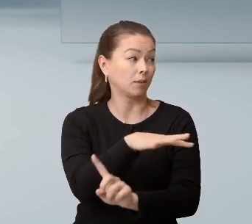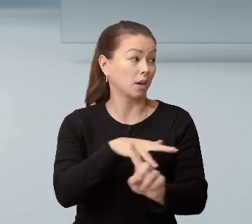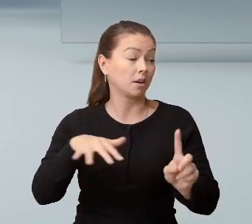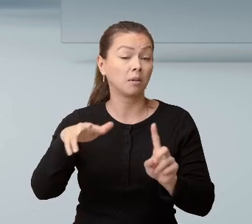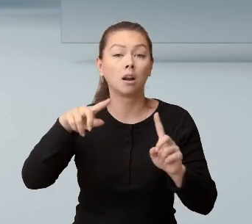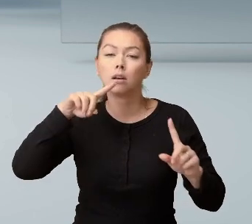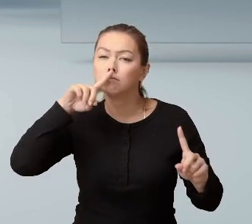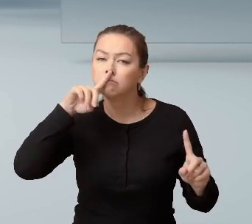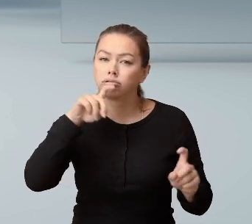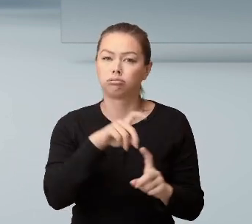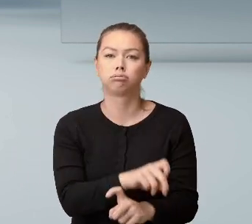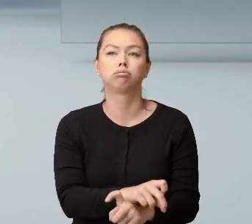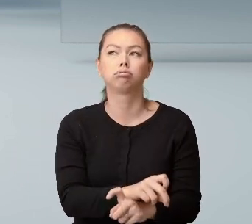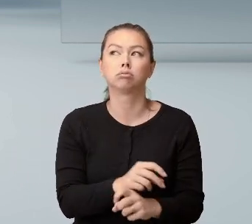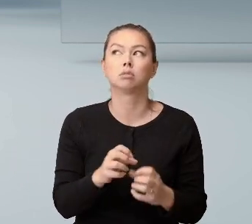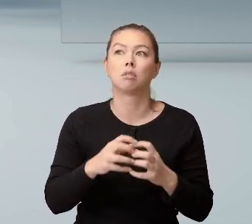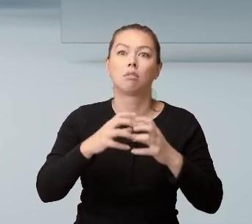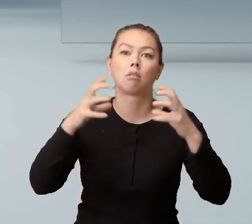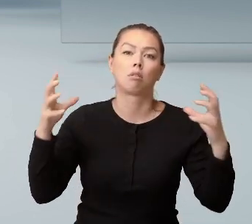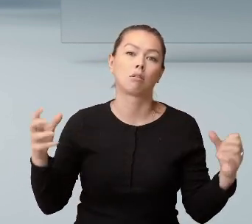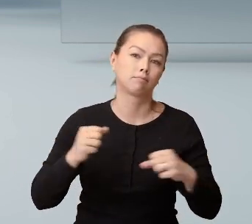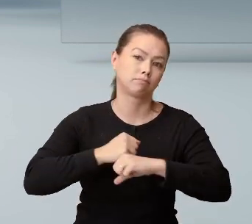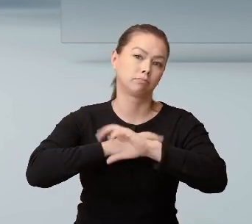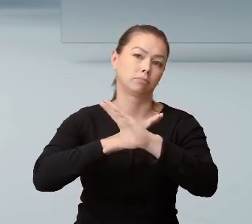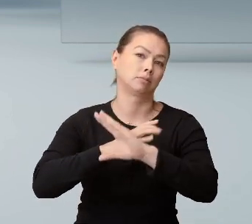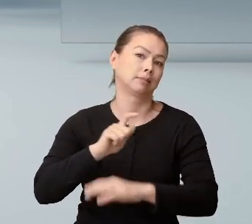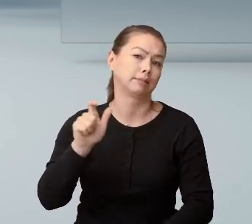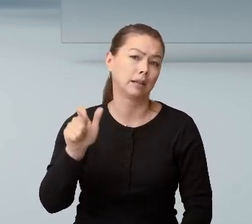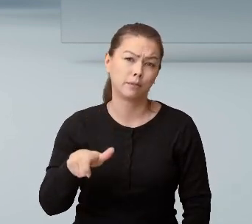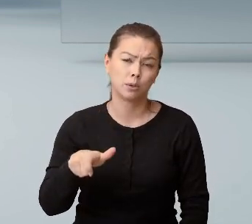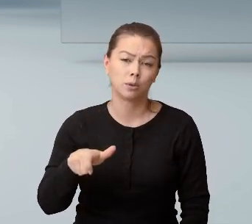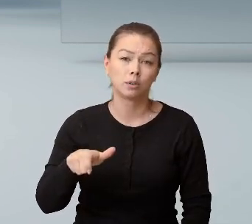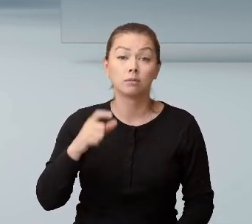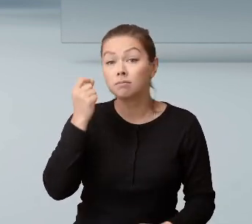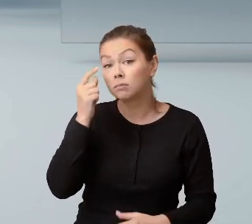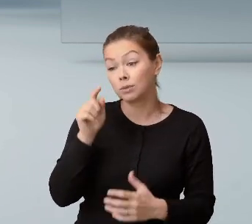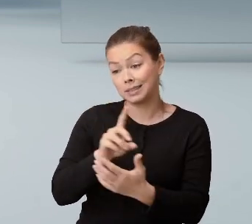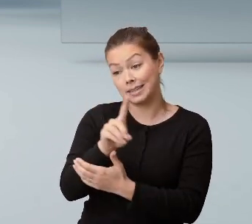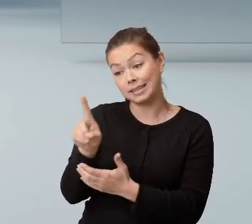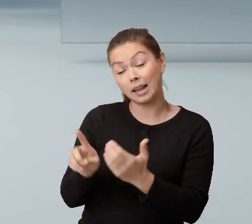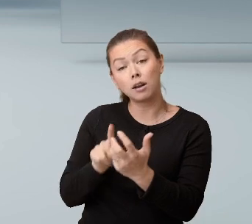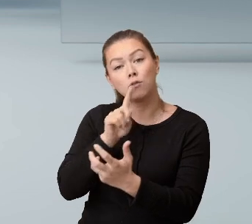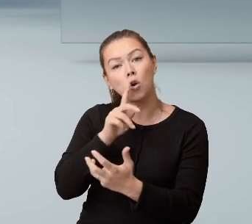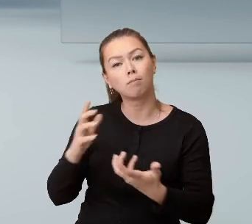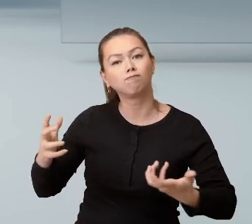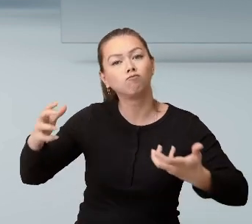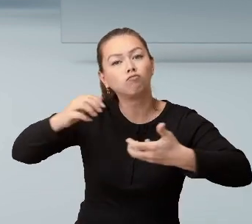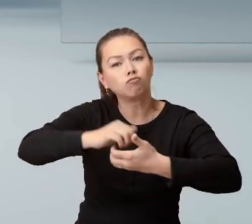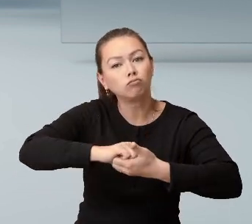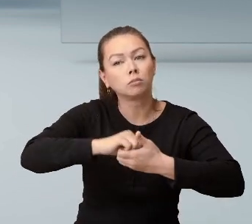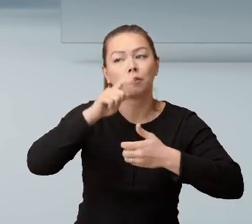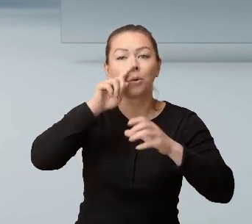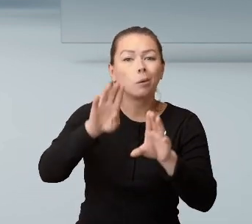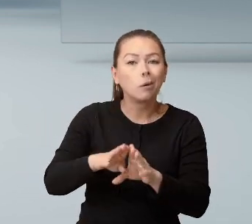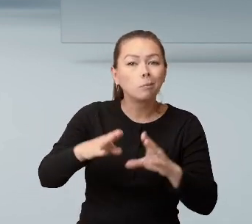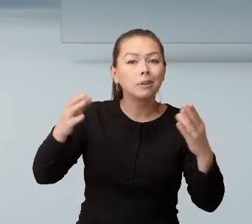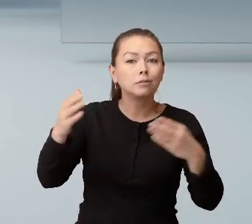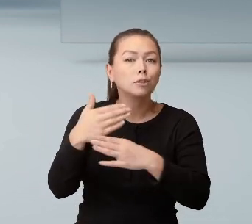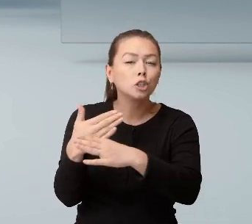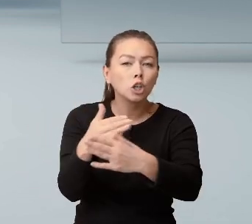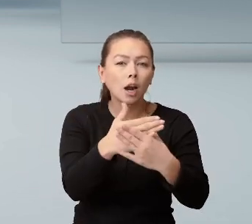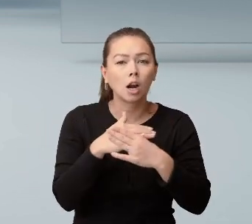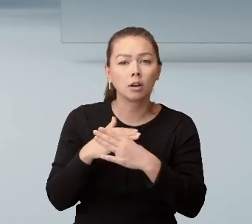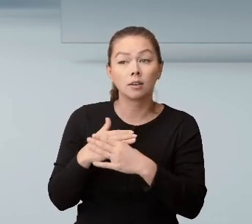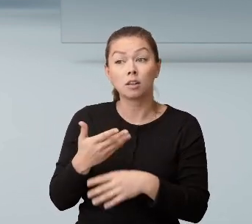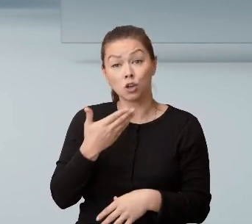nowadays, a lot to protect. And they're designed for collaboration, for openness, for sharing, which is great for